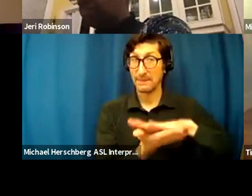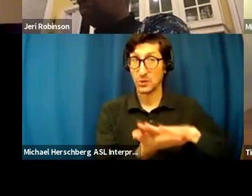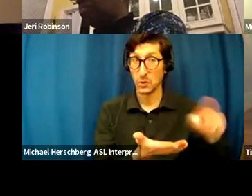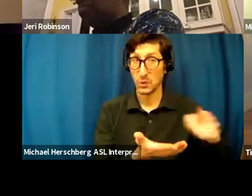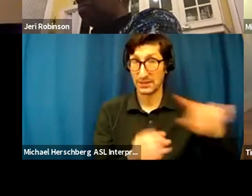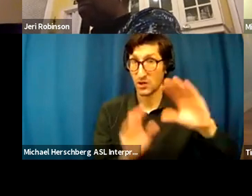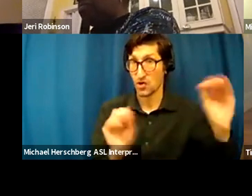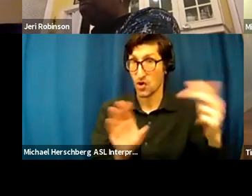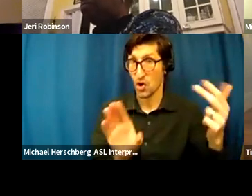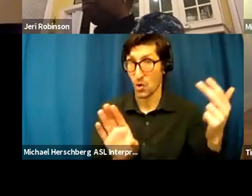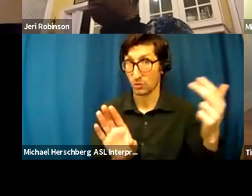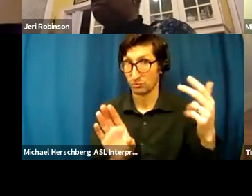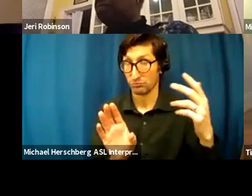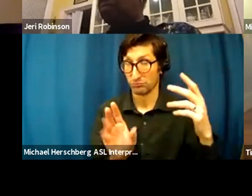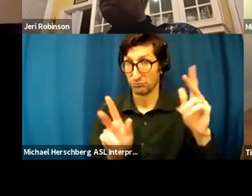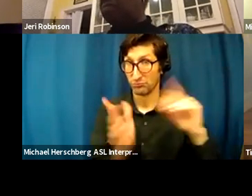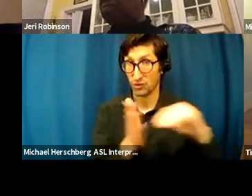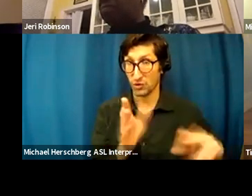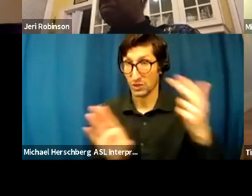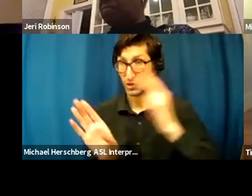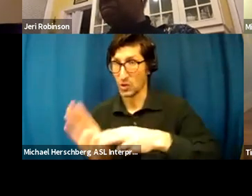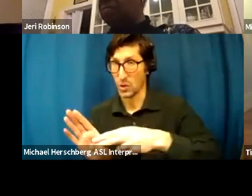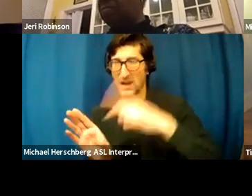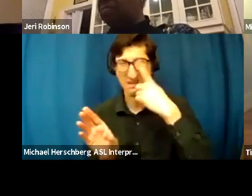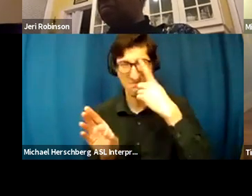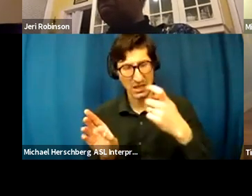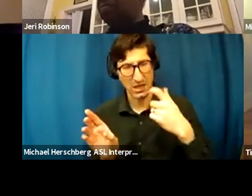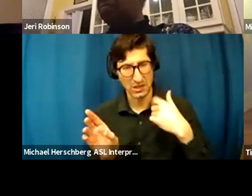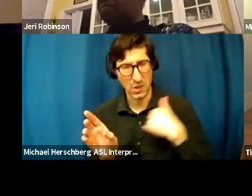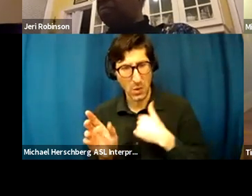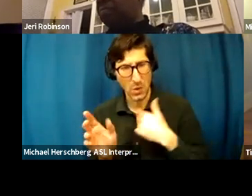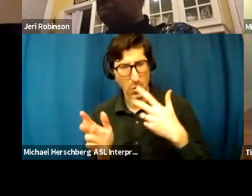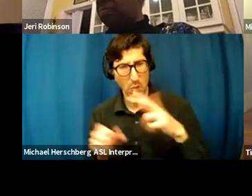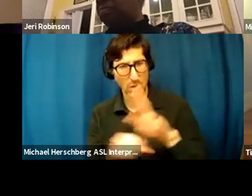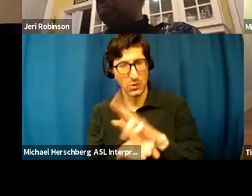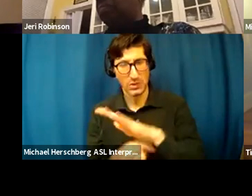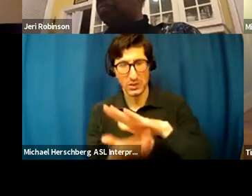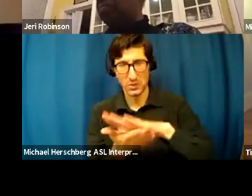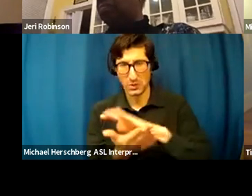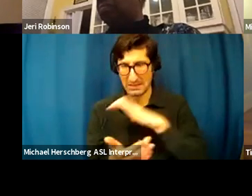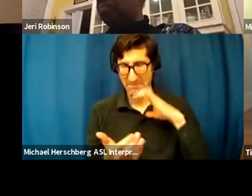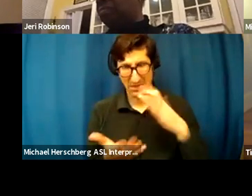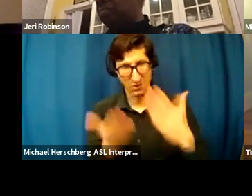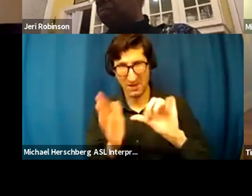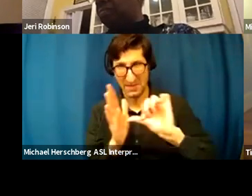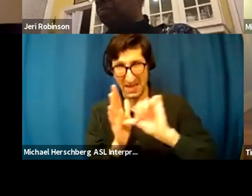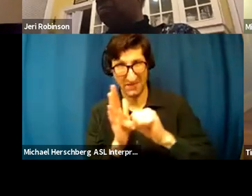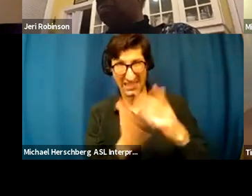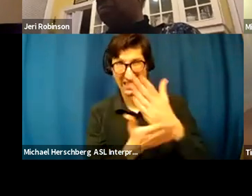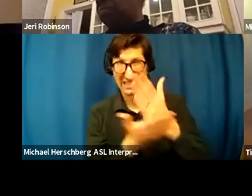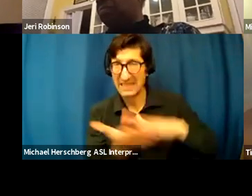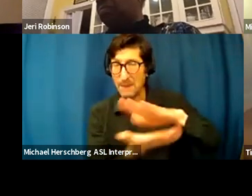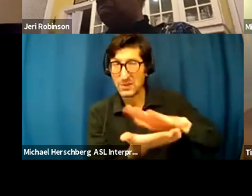as a chance to help highlight if you've had trouble getting participation in schools. As you know,